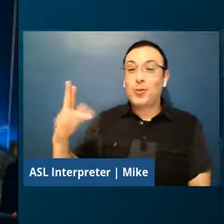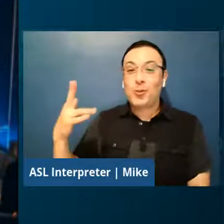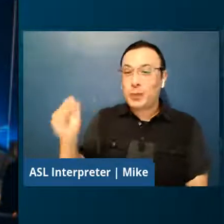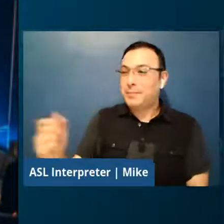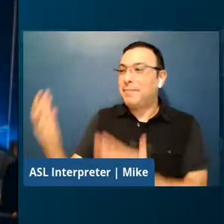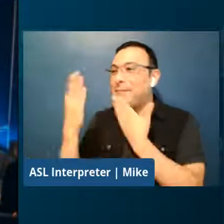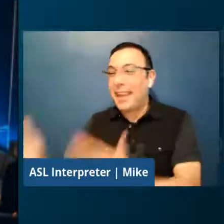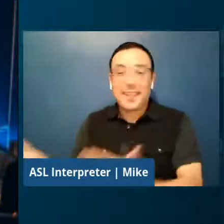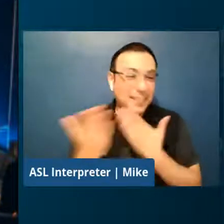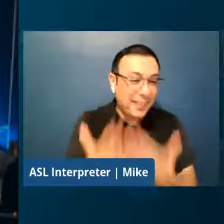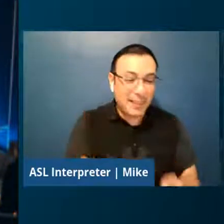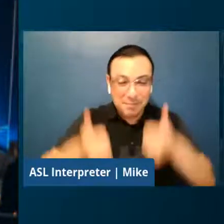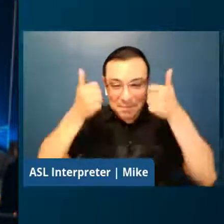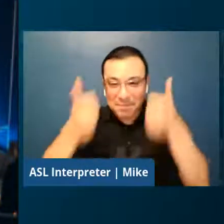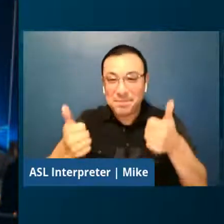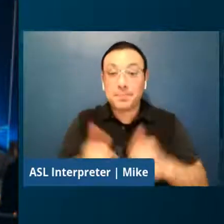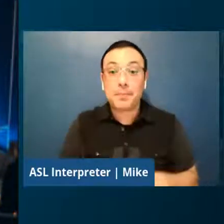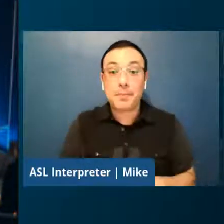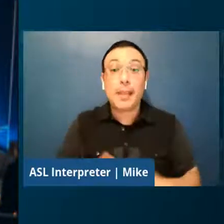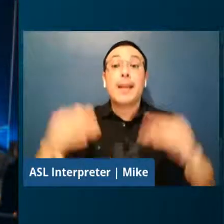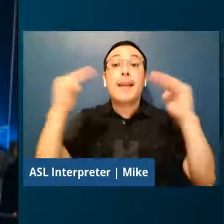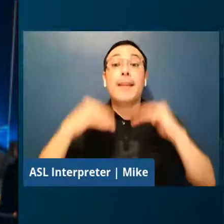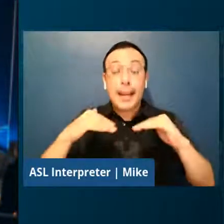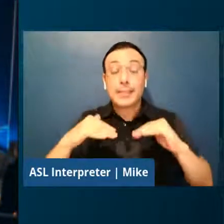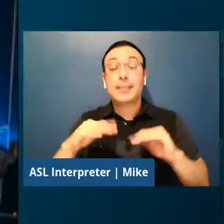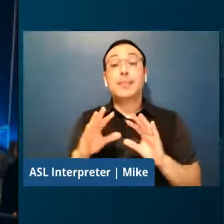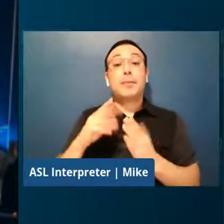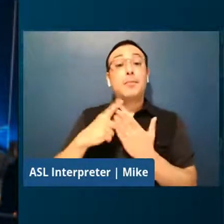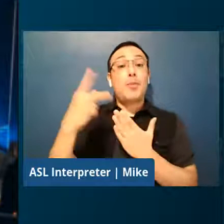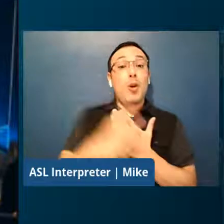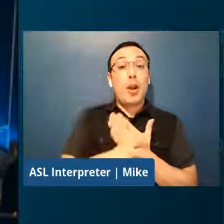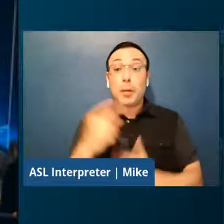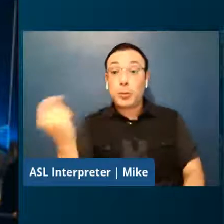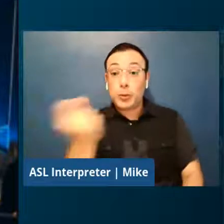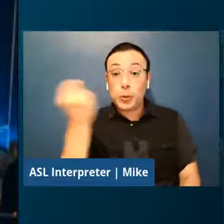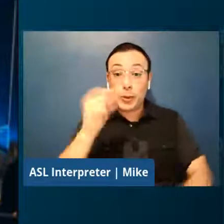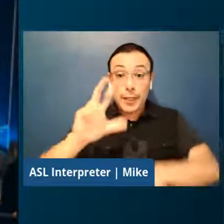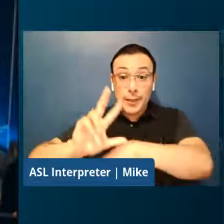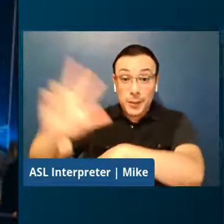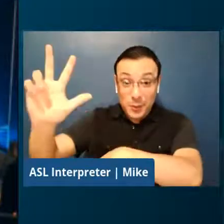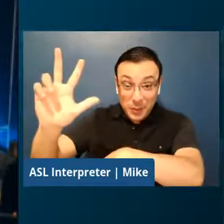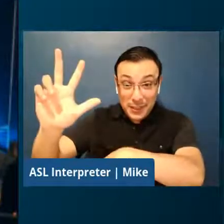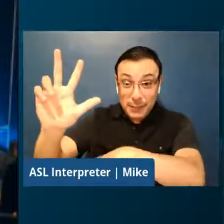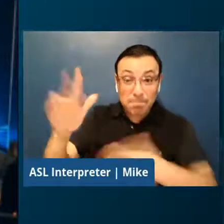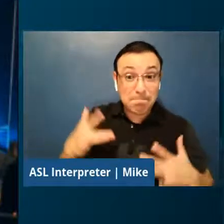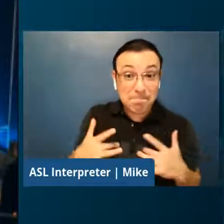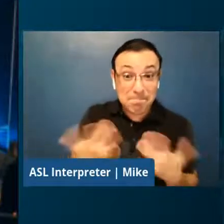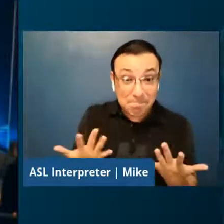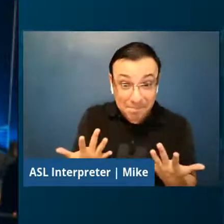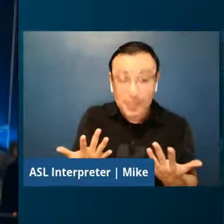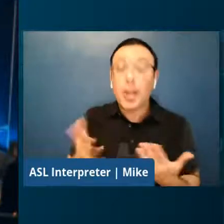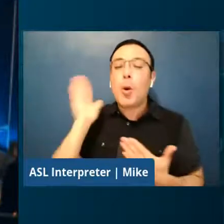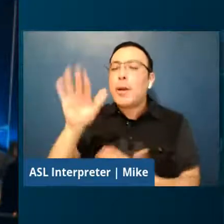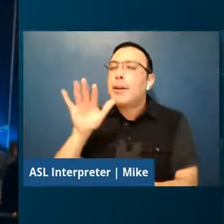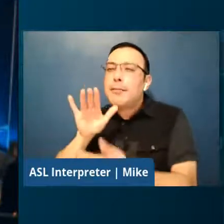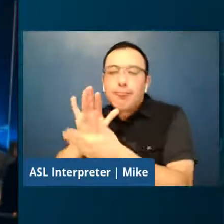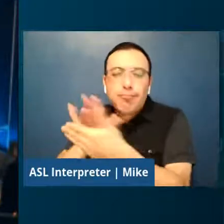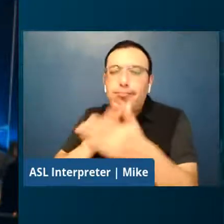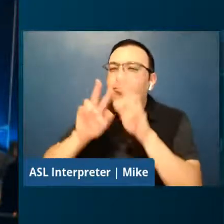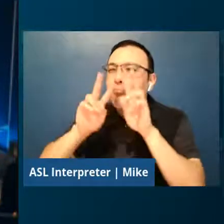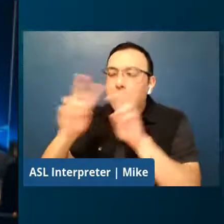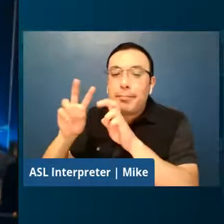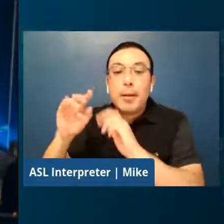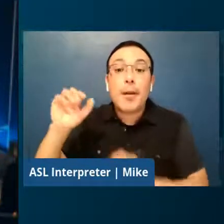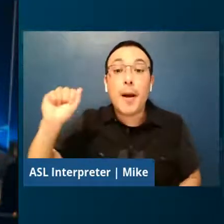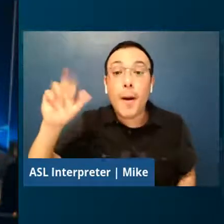family program is Tuesday at 3 p.m., where we will be flying in style. We're going to take a close-up look at some of the artwork and